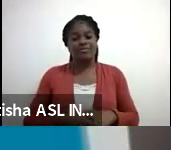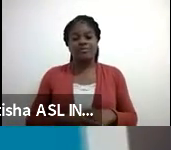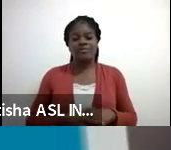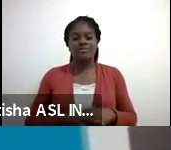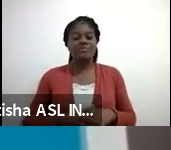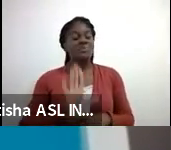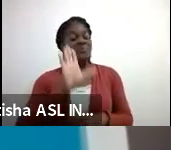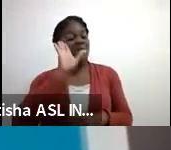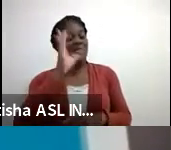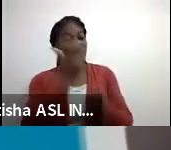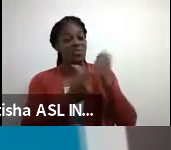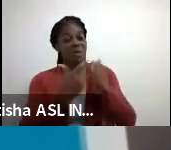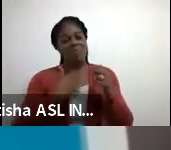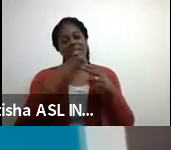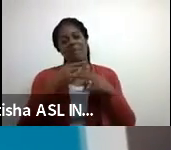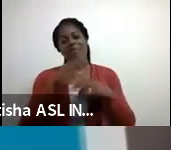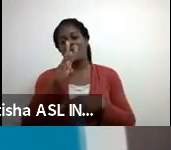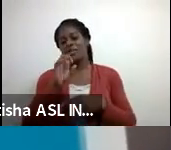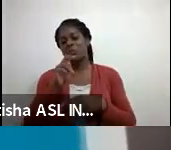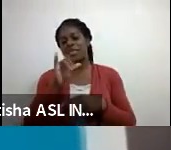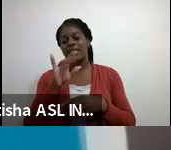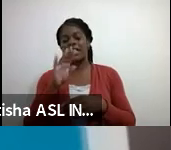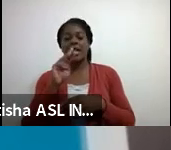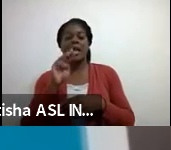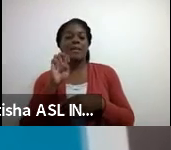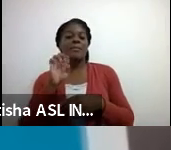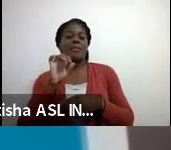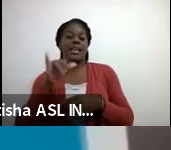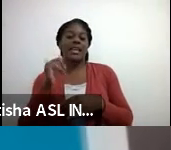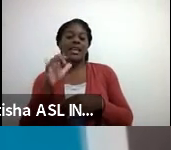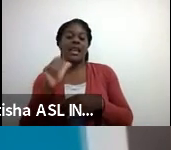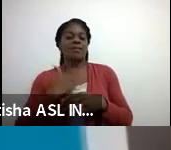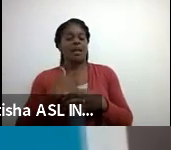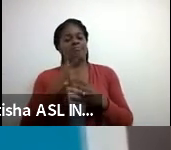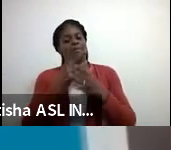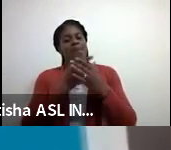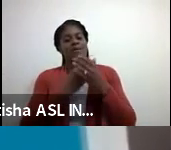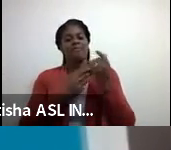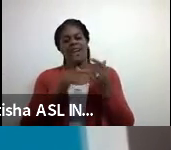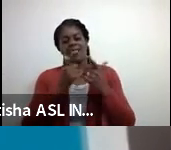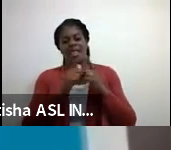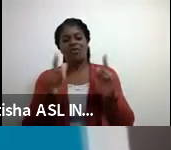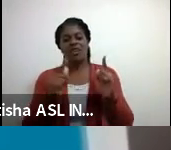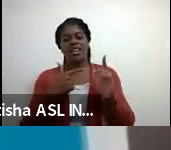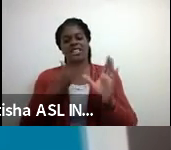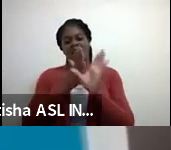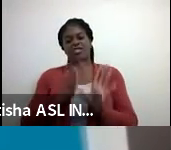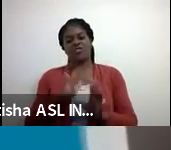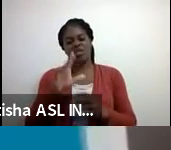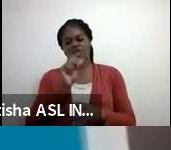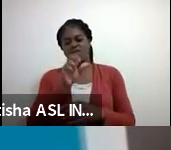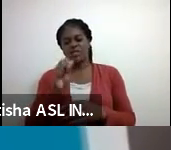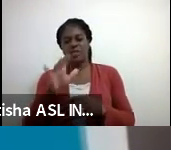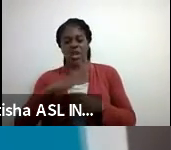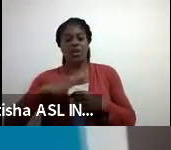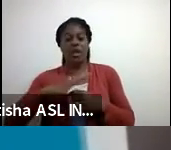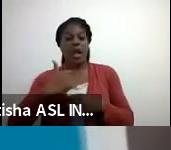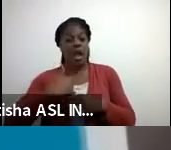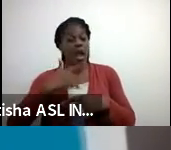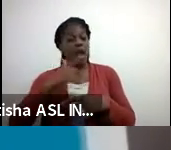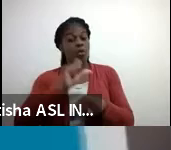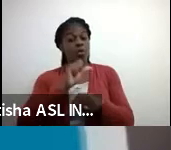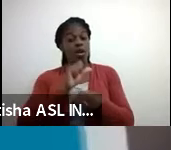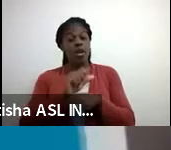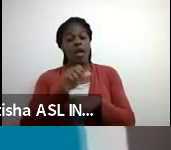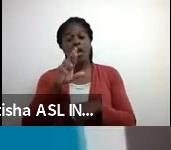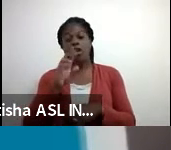Hi, everyone. My name is Wendy Mejia. I am a bilingual psychologist for the Silver Spring area. I currently work at